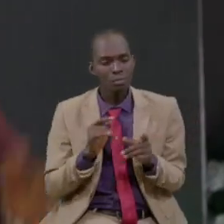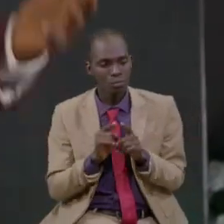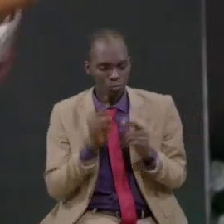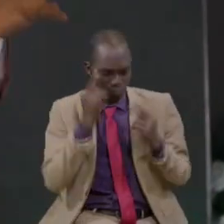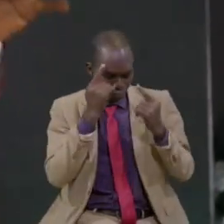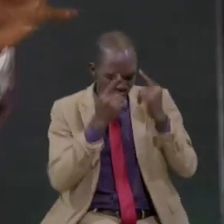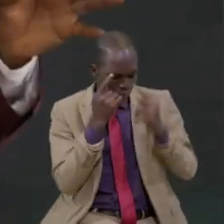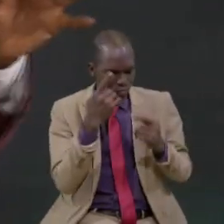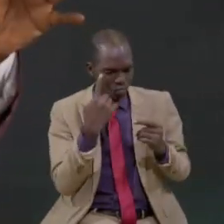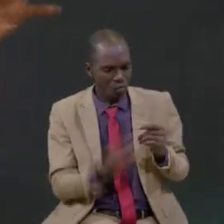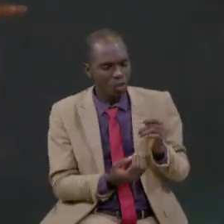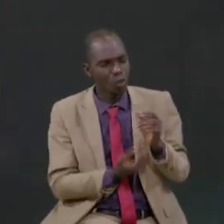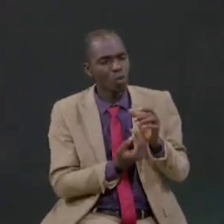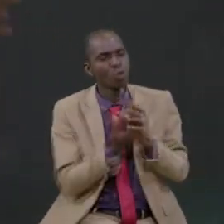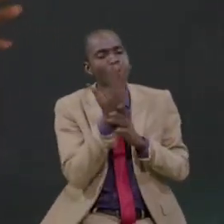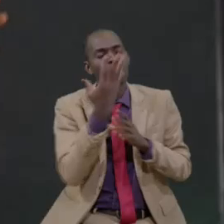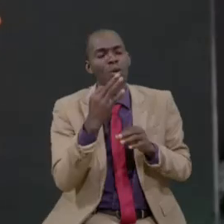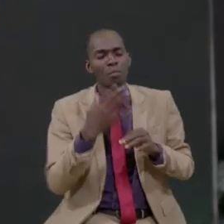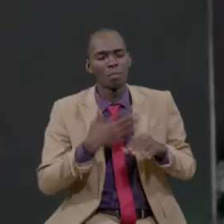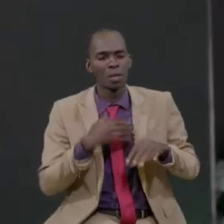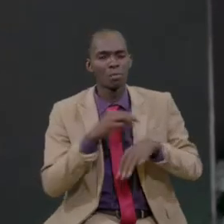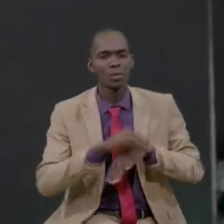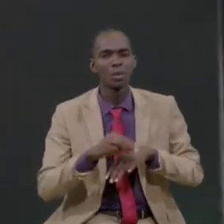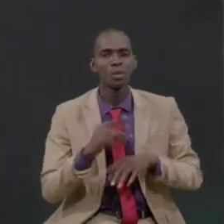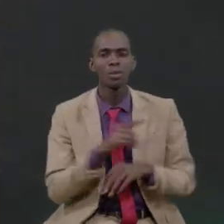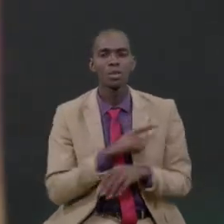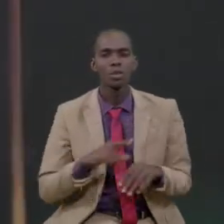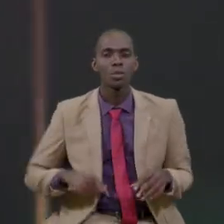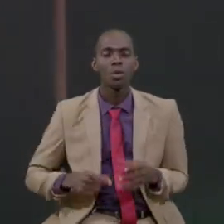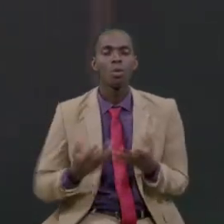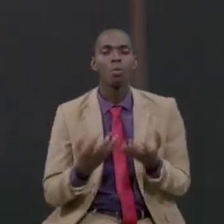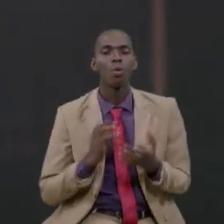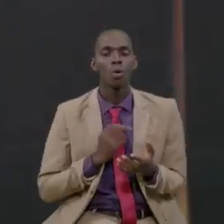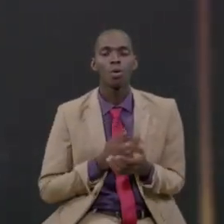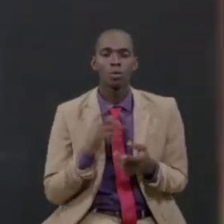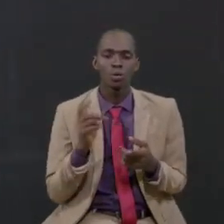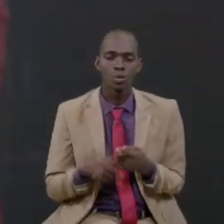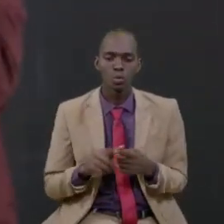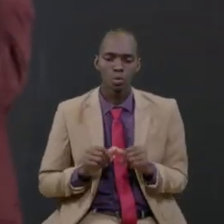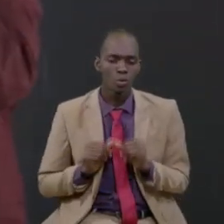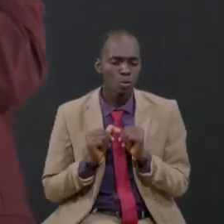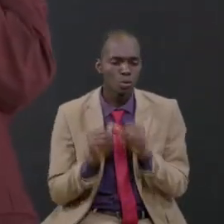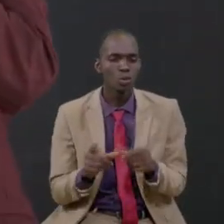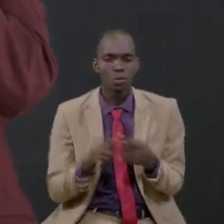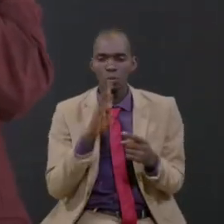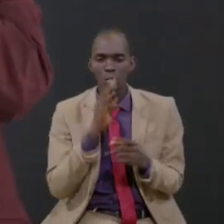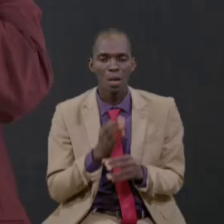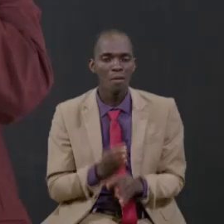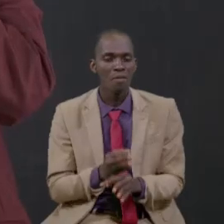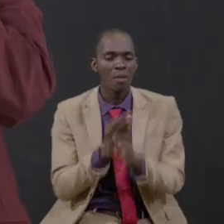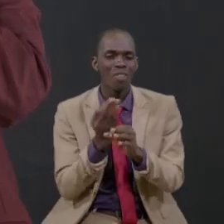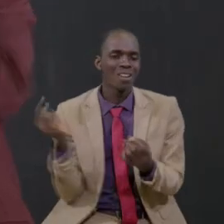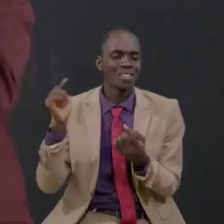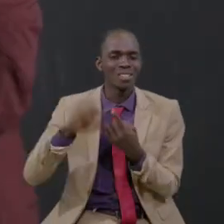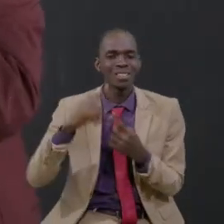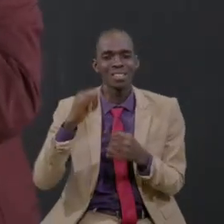day? The Lord wants us to remain faithful until the very end, that the people who walk